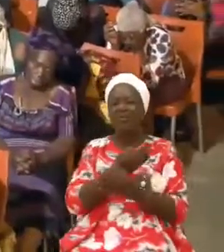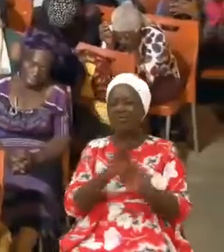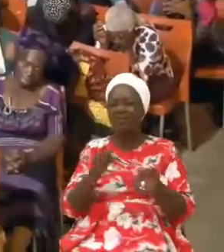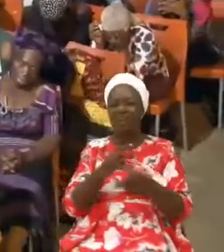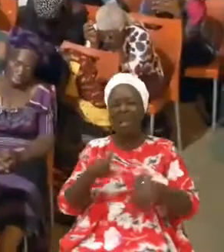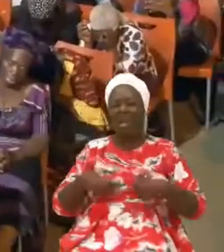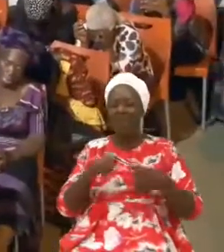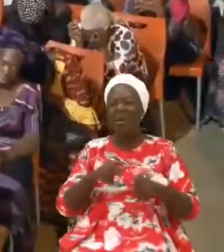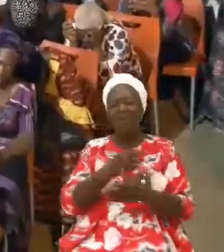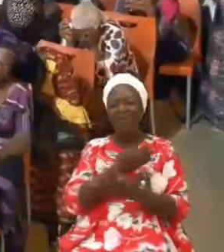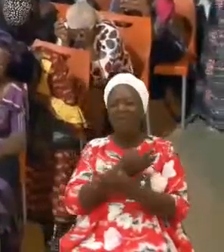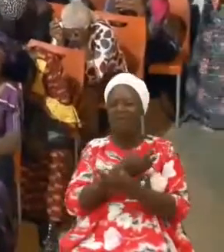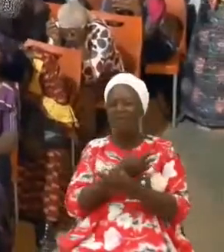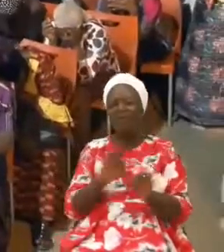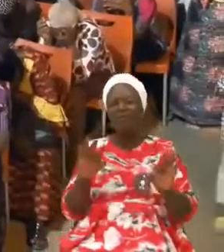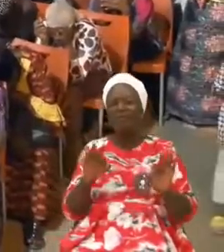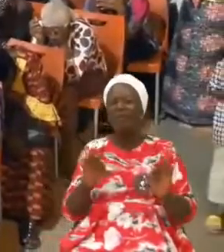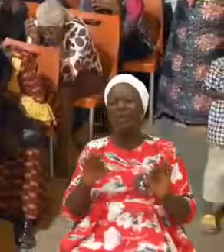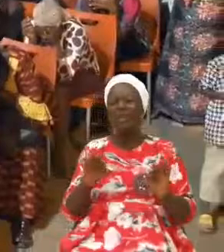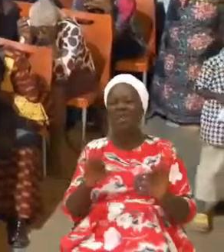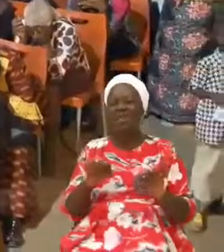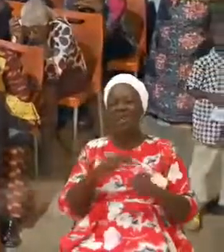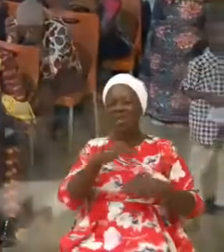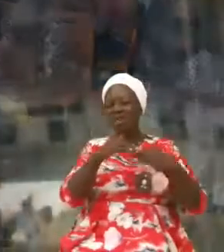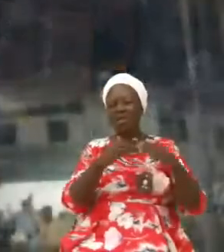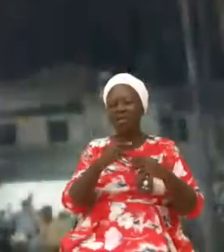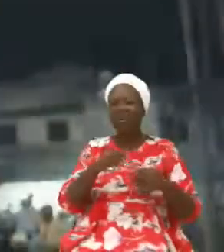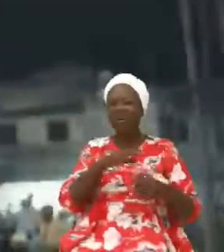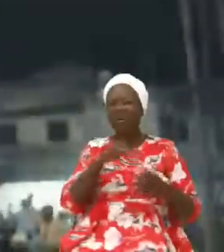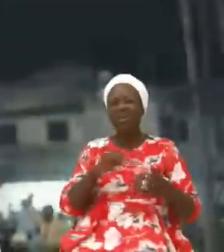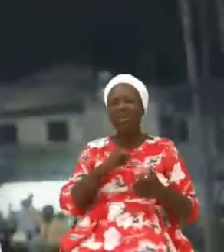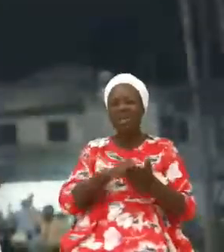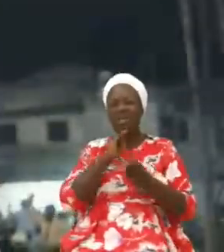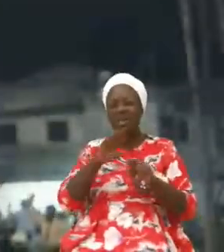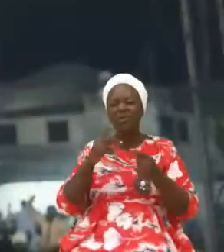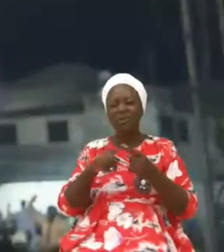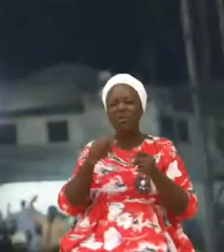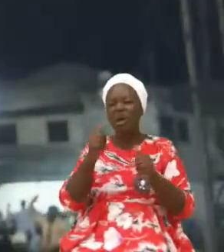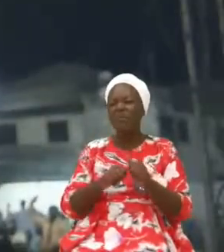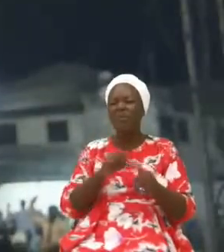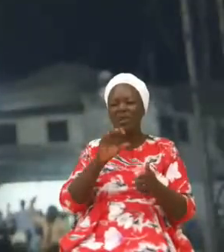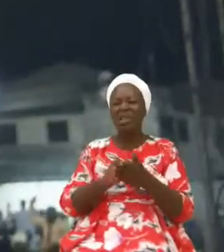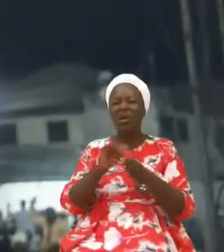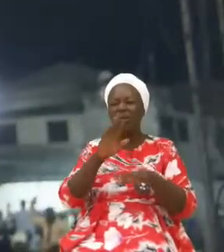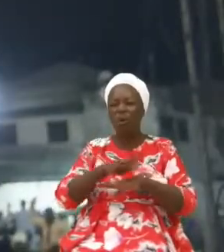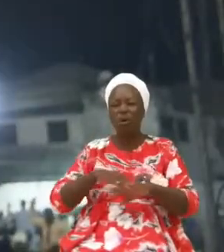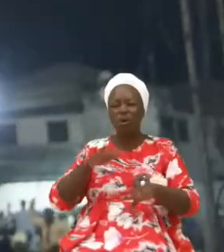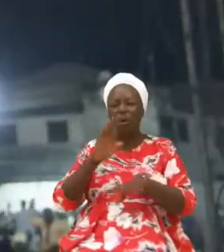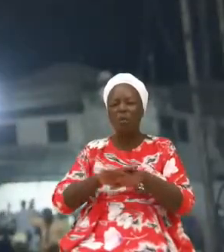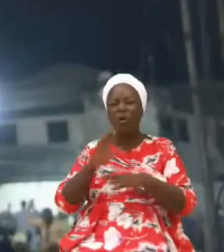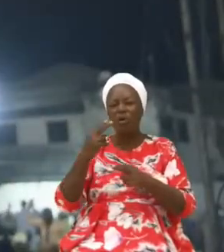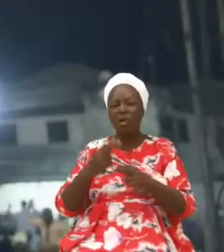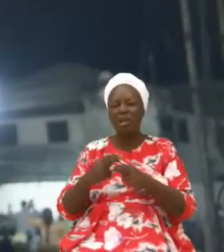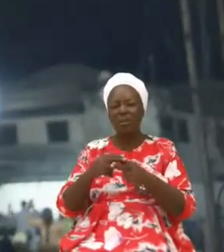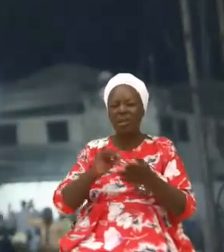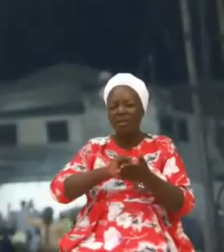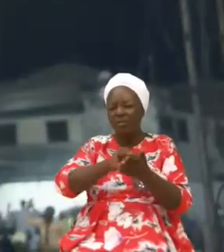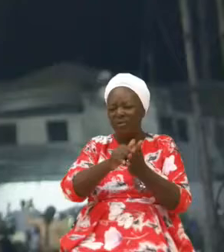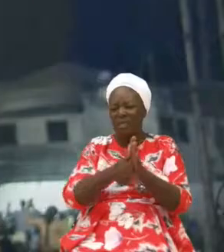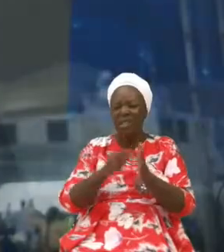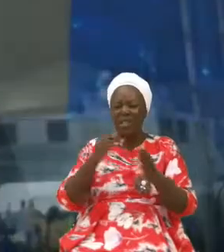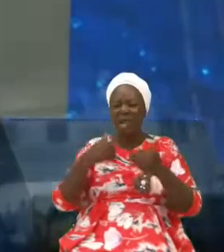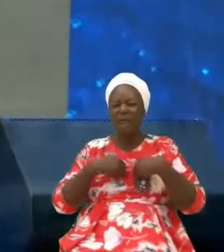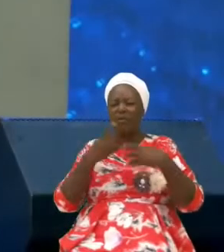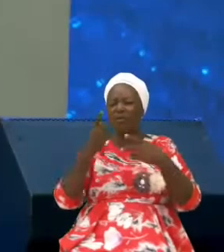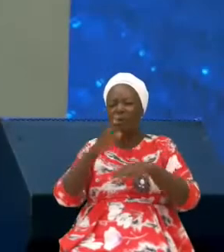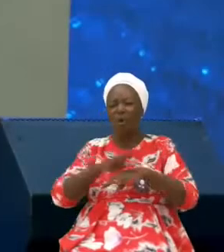this new life, this regeneration is for everyone that calls upon you. These have called